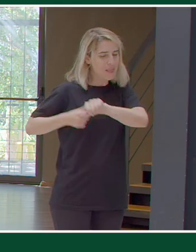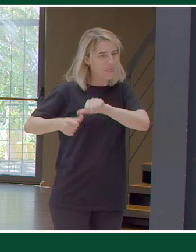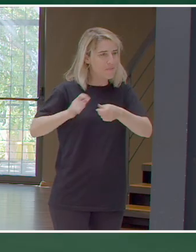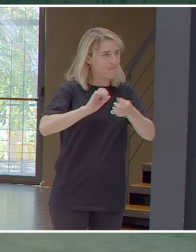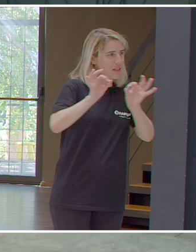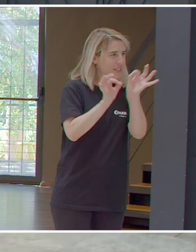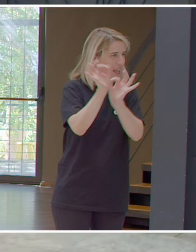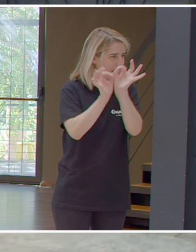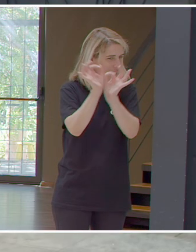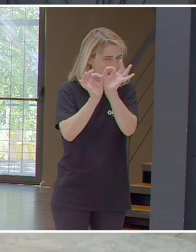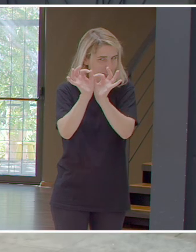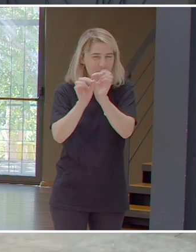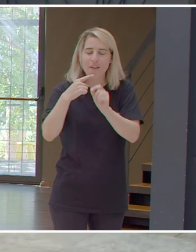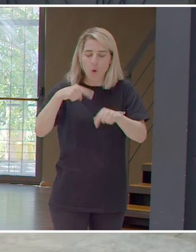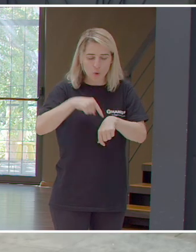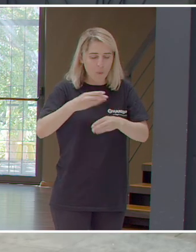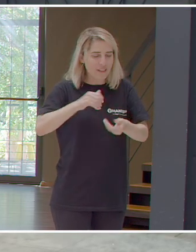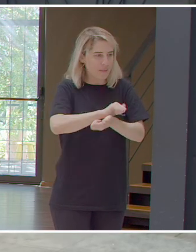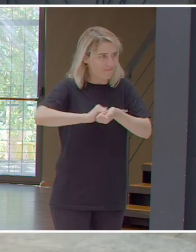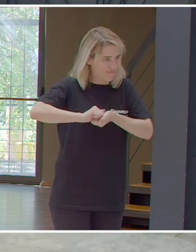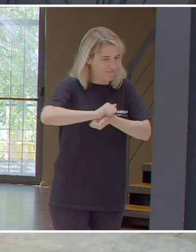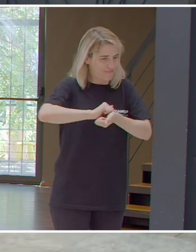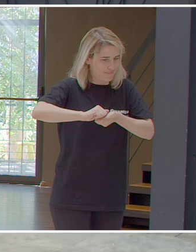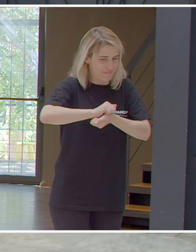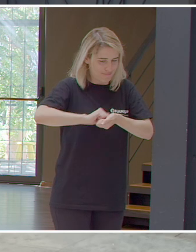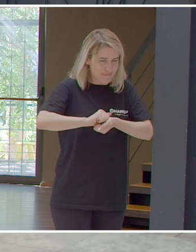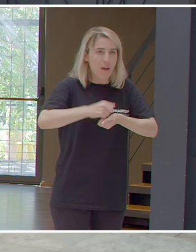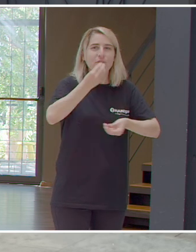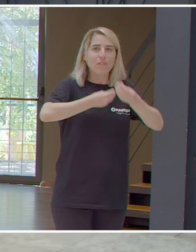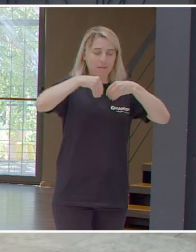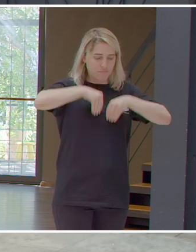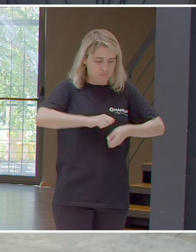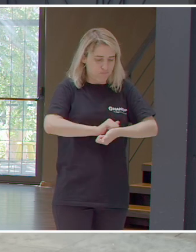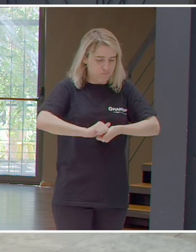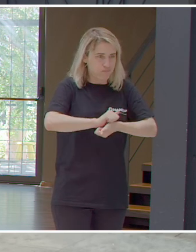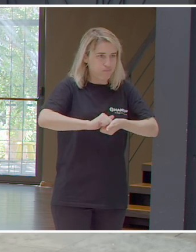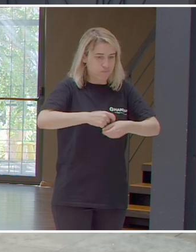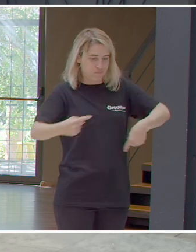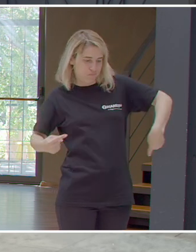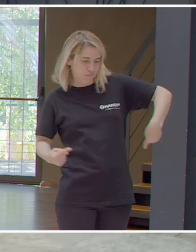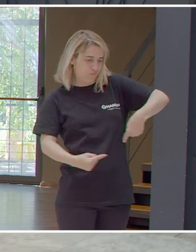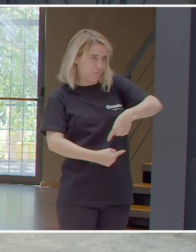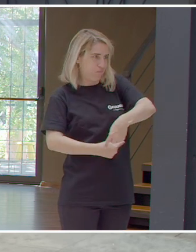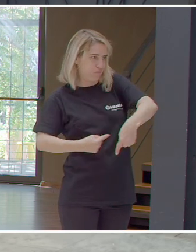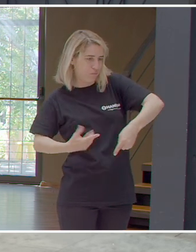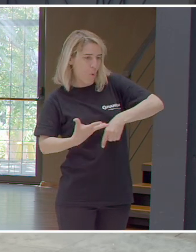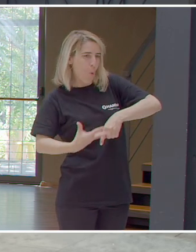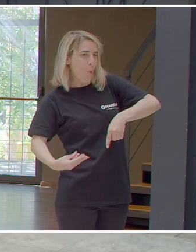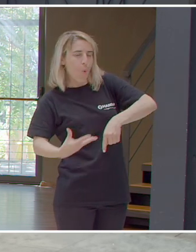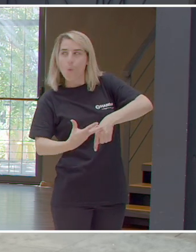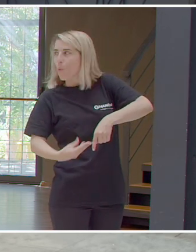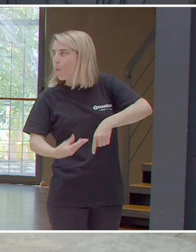carcinogen exposure, because by digesting and the food being in the digestive tract, there are